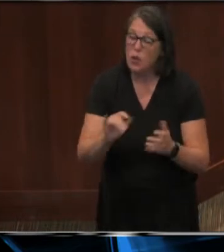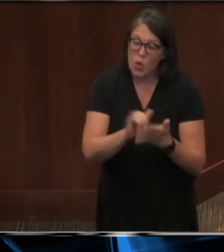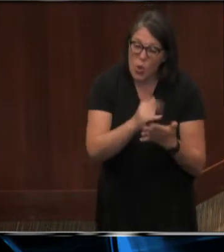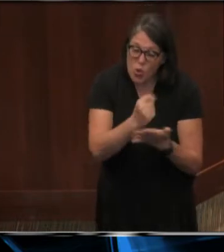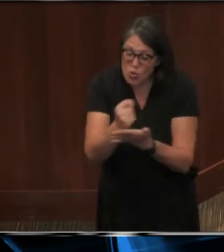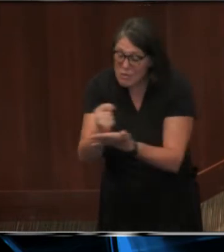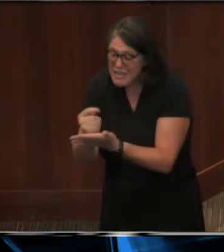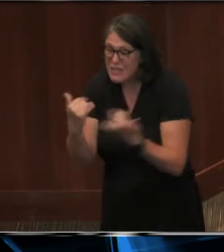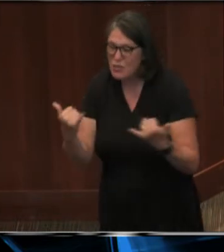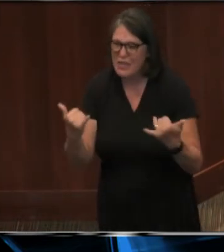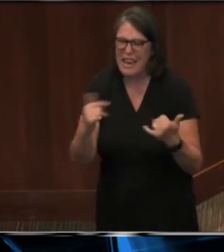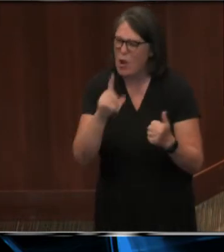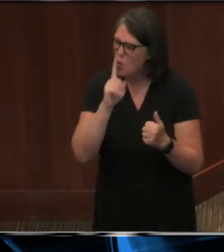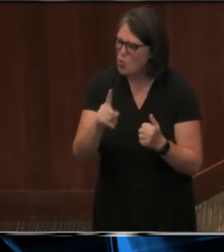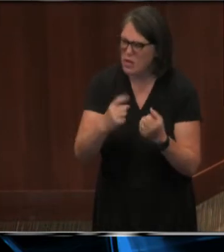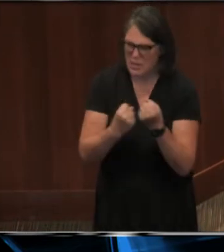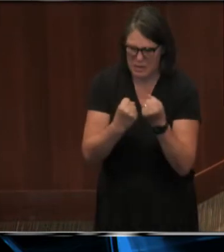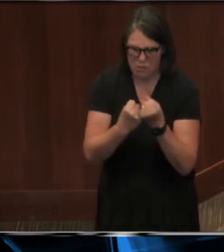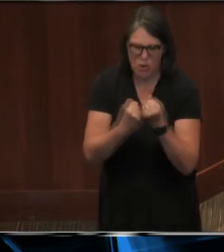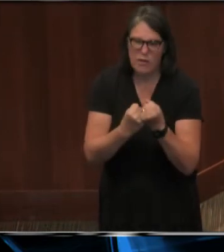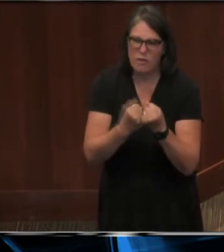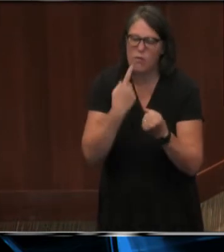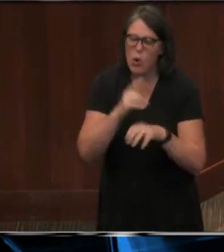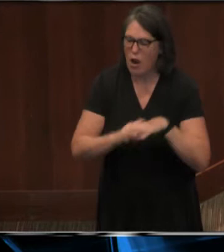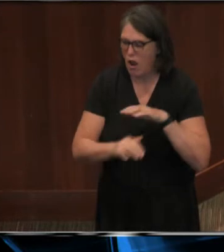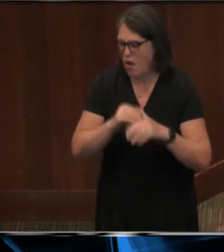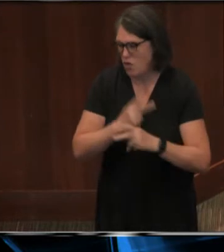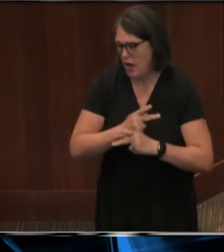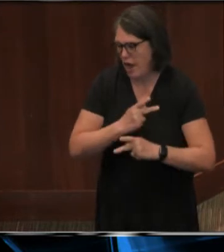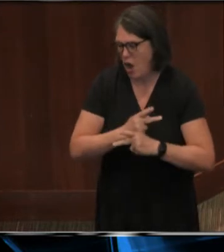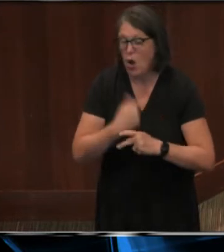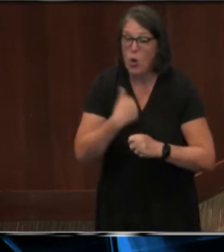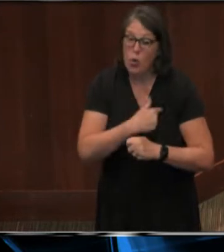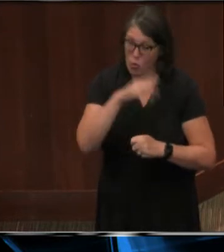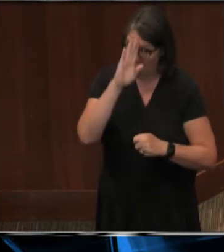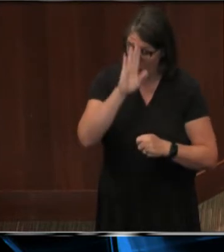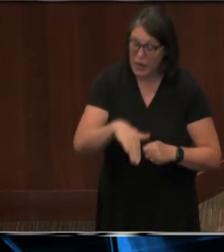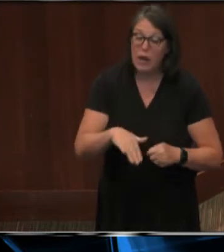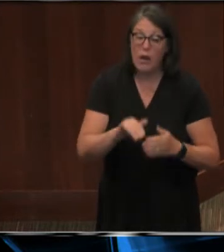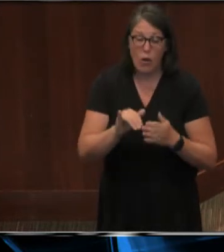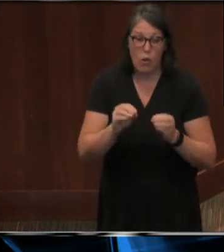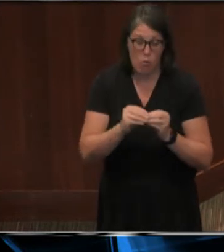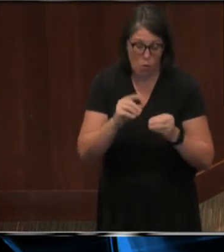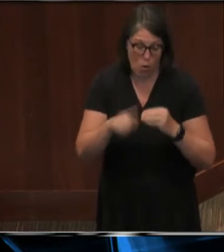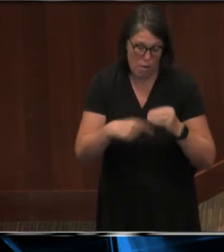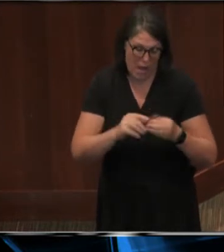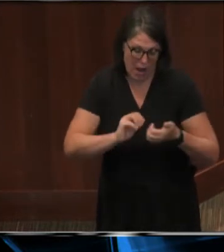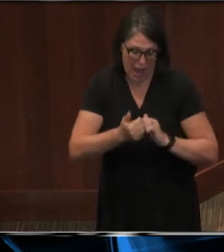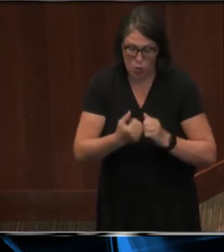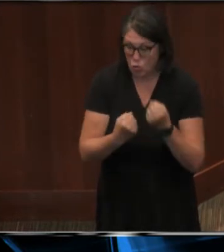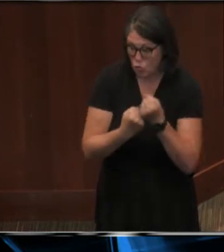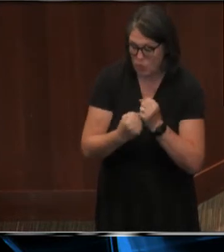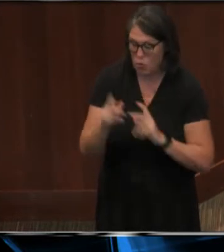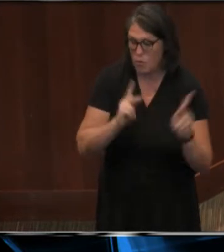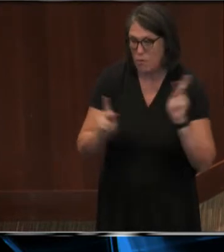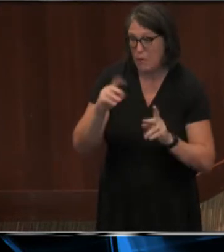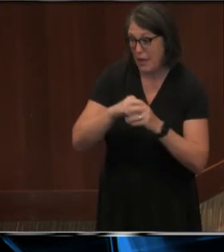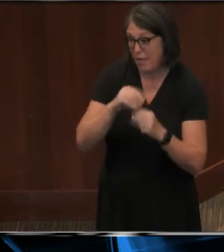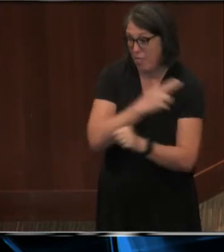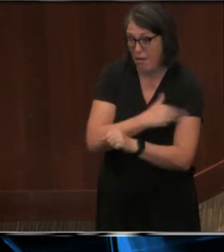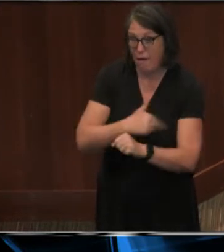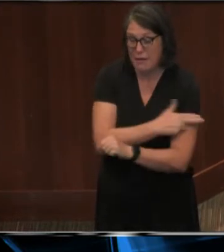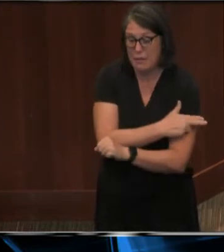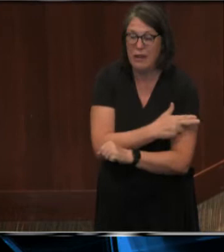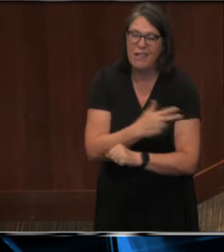treatments at this point are really supportive and comfort care. We do know more about how to support people in the hospital.